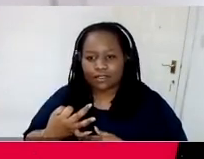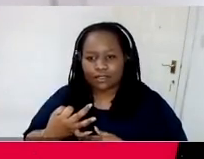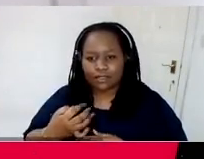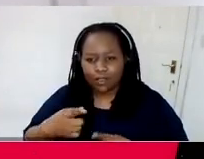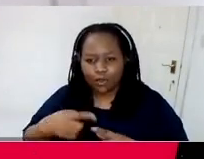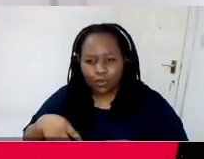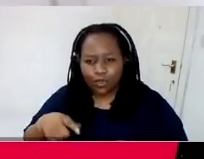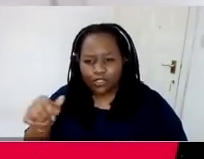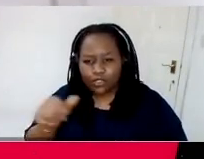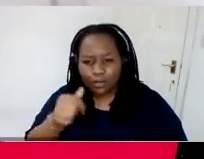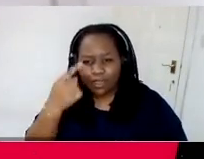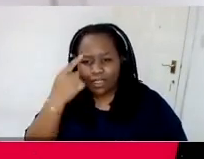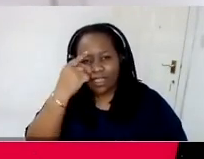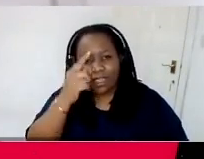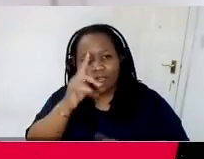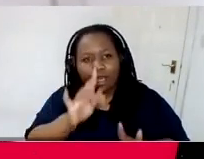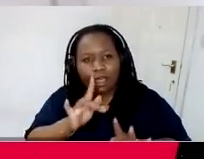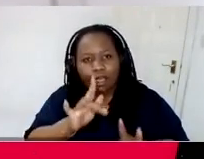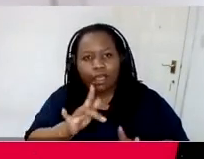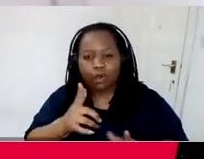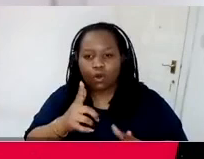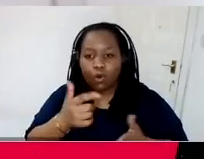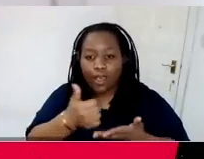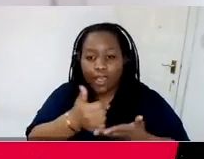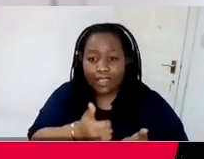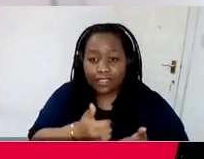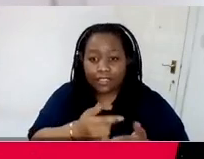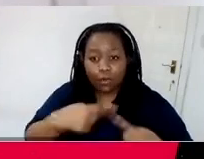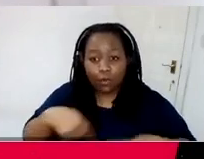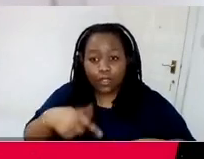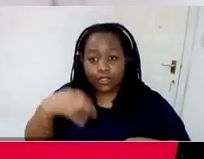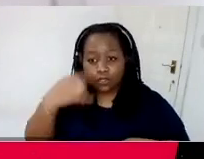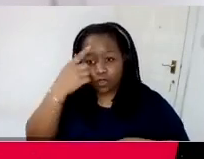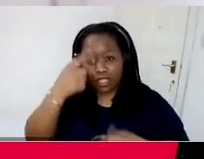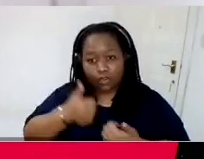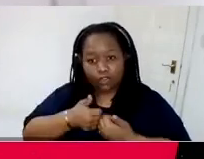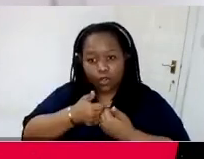or aid, I think we need to think in terms of solidarity. Thank you.